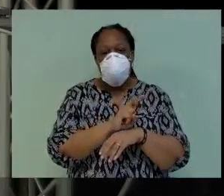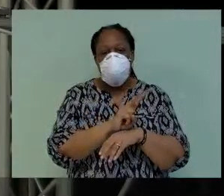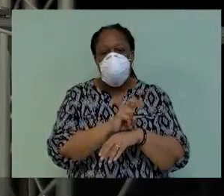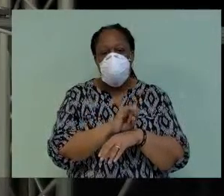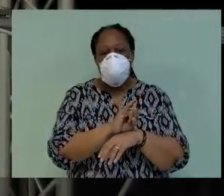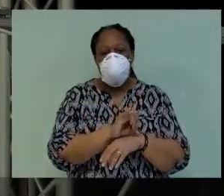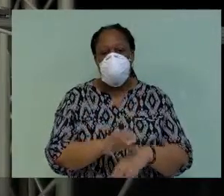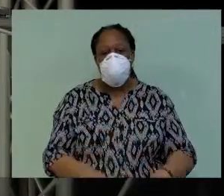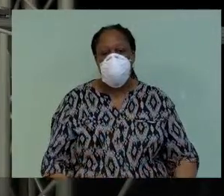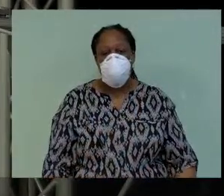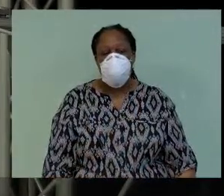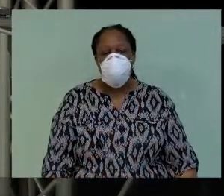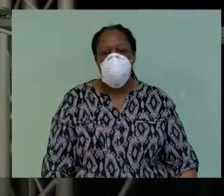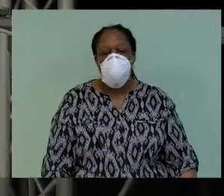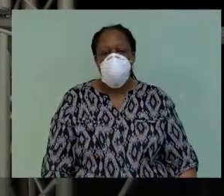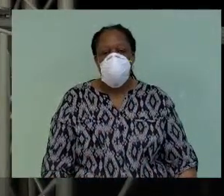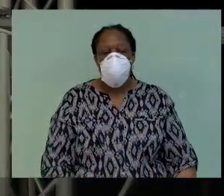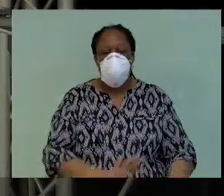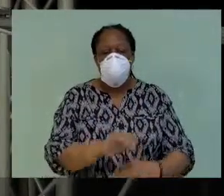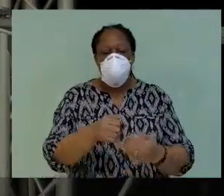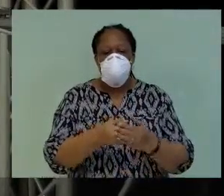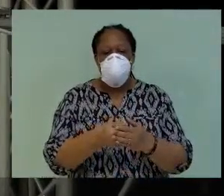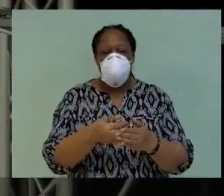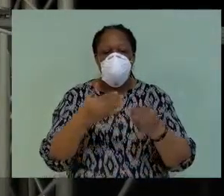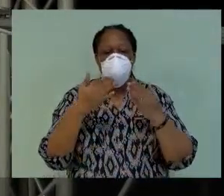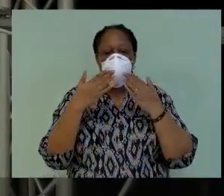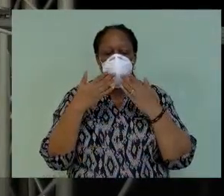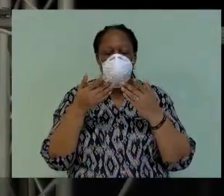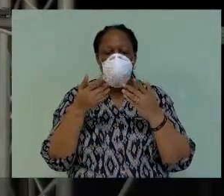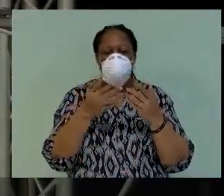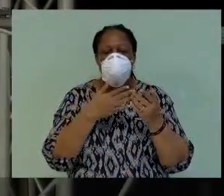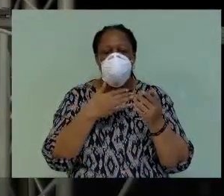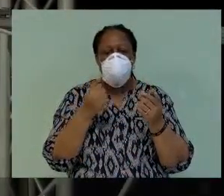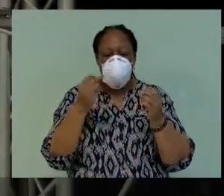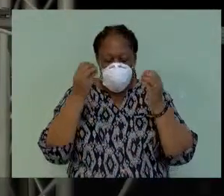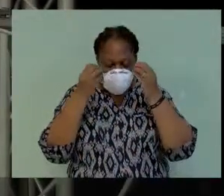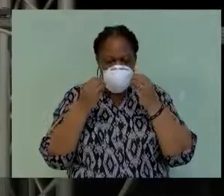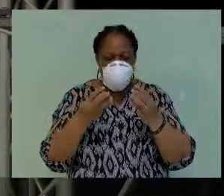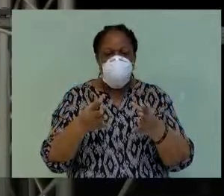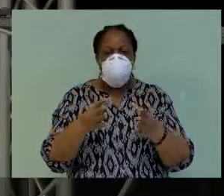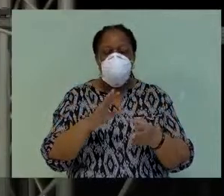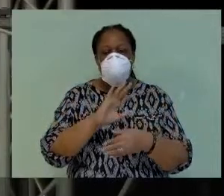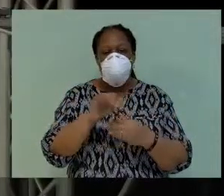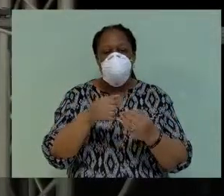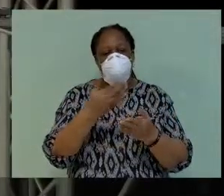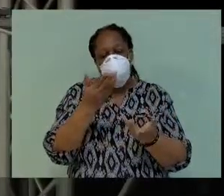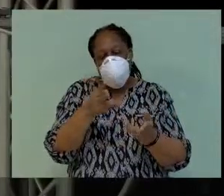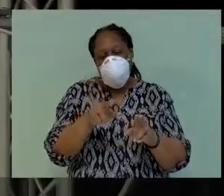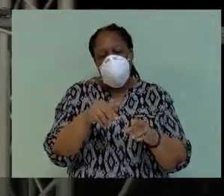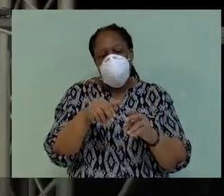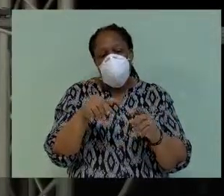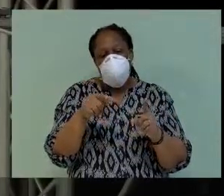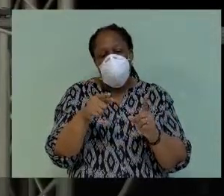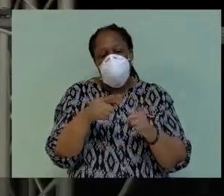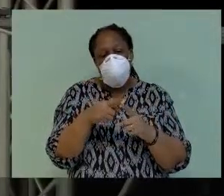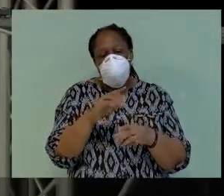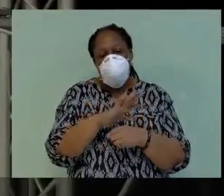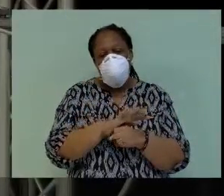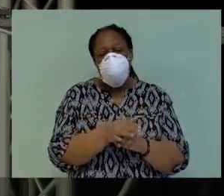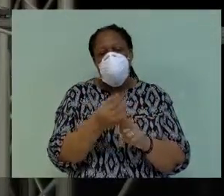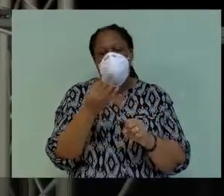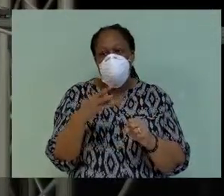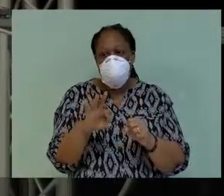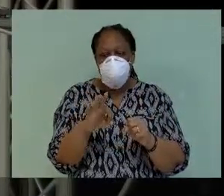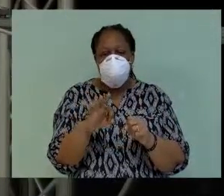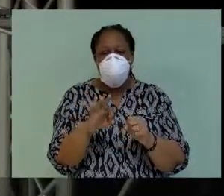social media. We continue to update you and to inform you with what is happening with respect to the